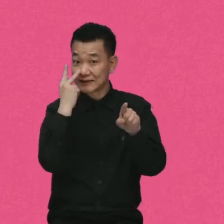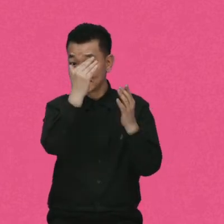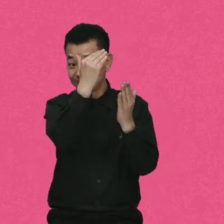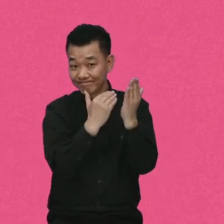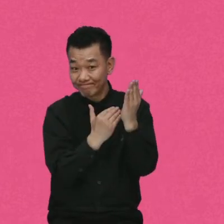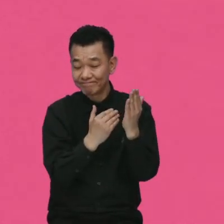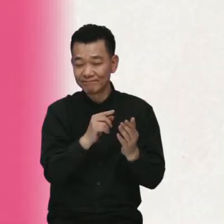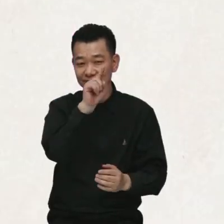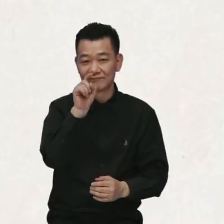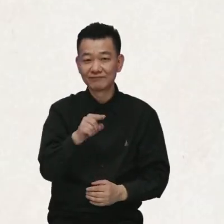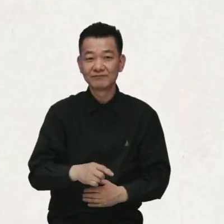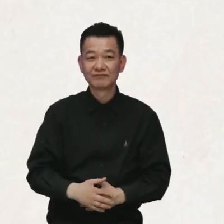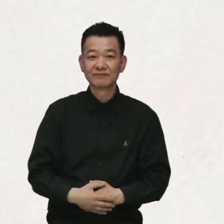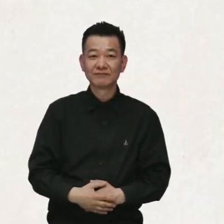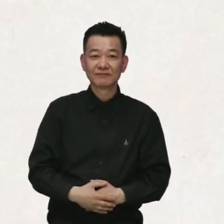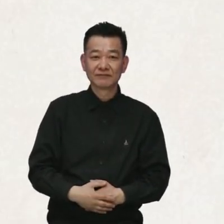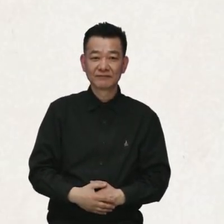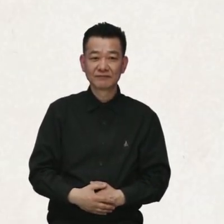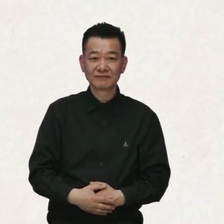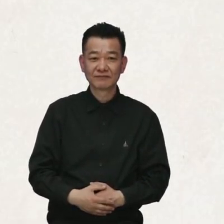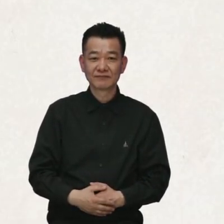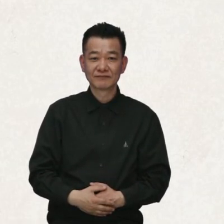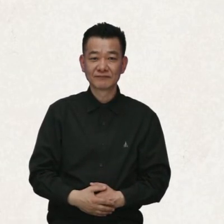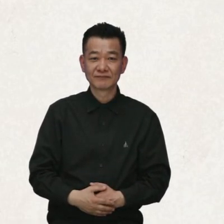at this article?